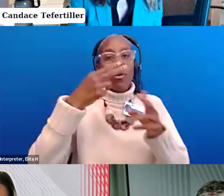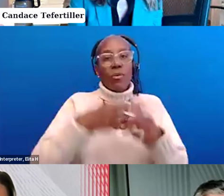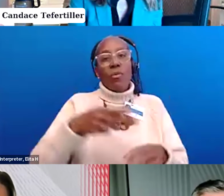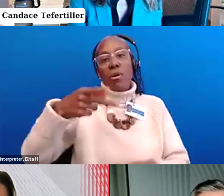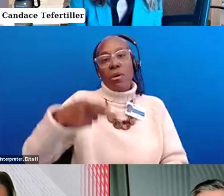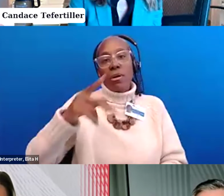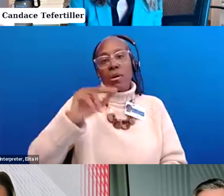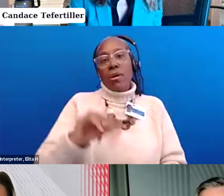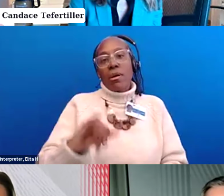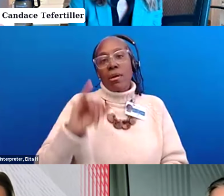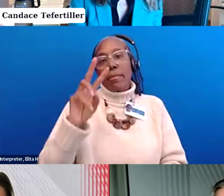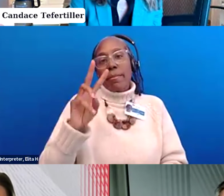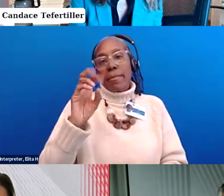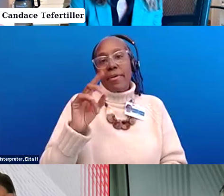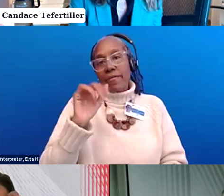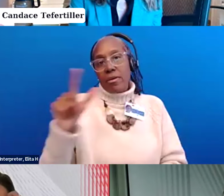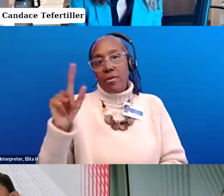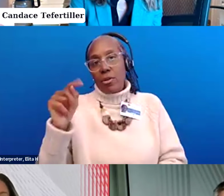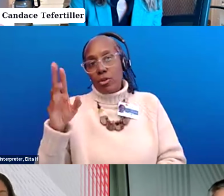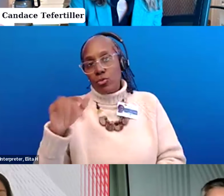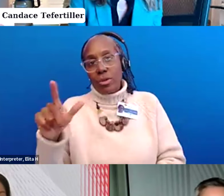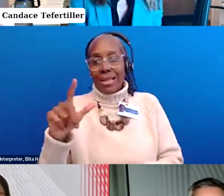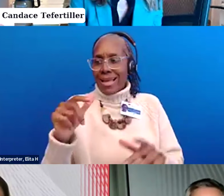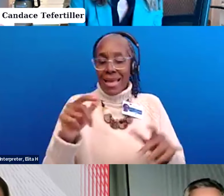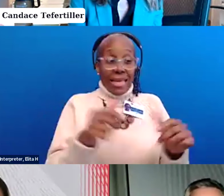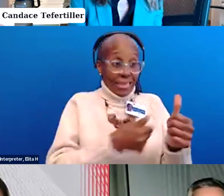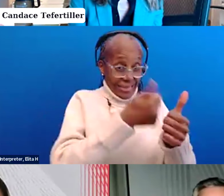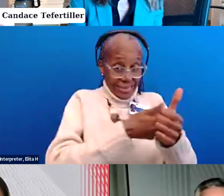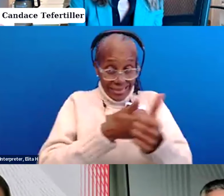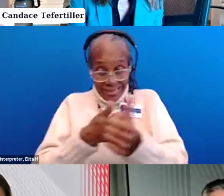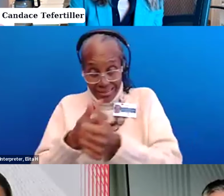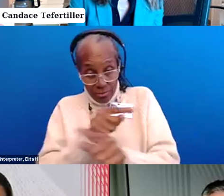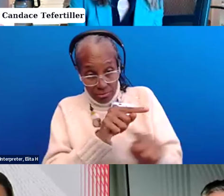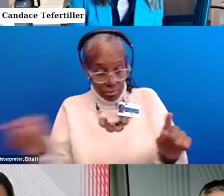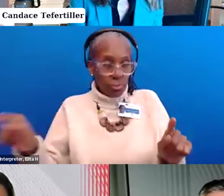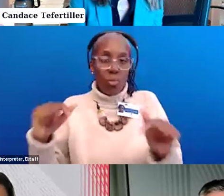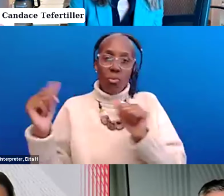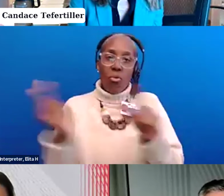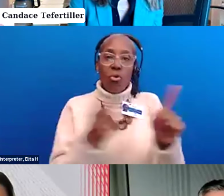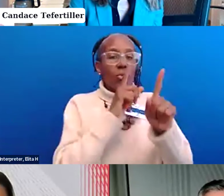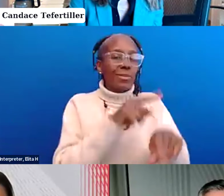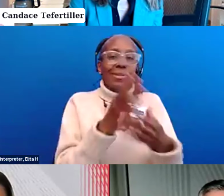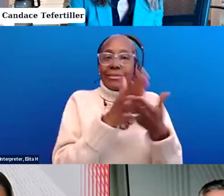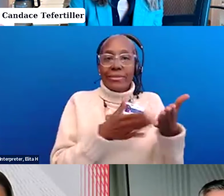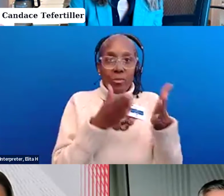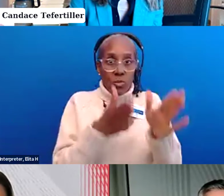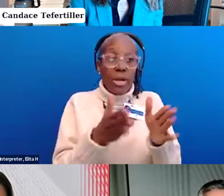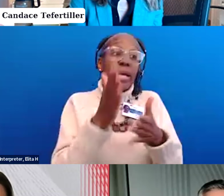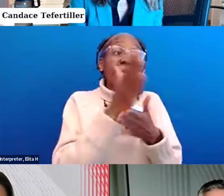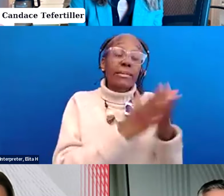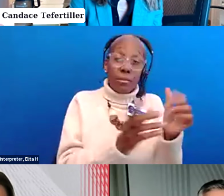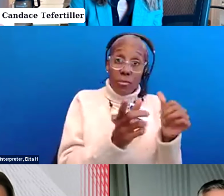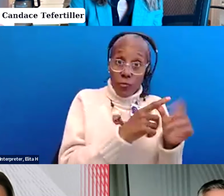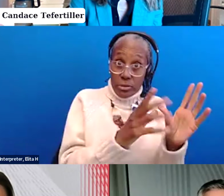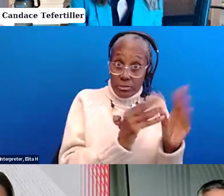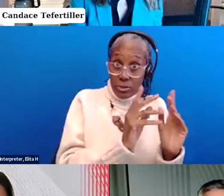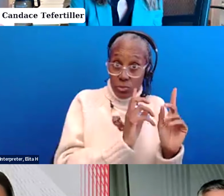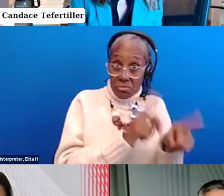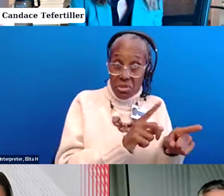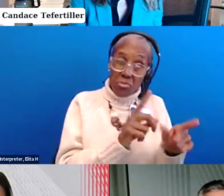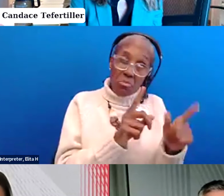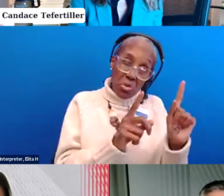that almost everyone responds in some respect to this therapy. Some people respond in the first session. I'd say that's